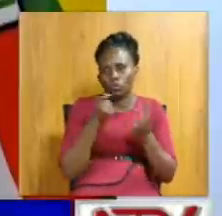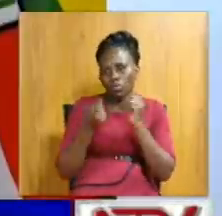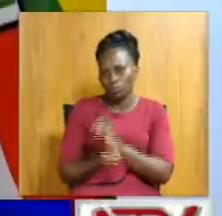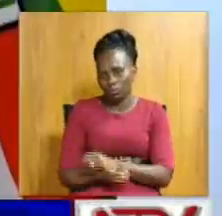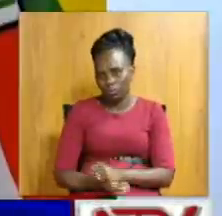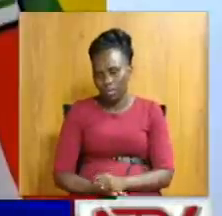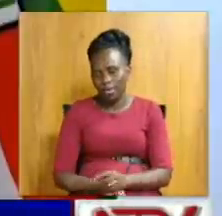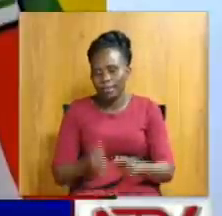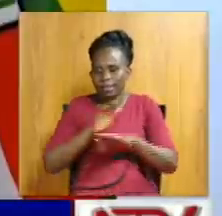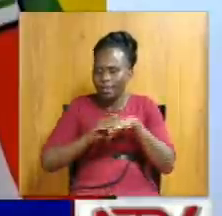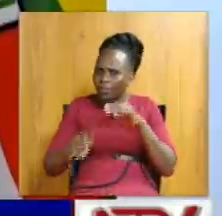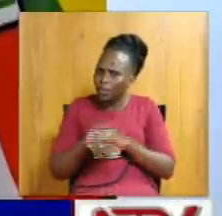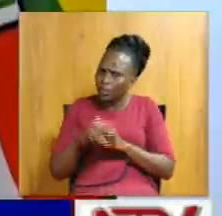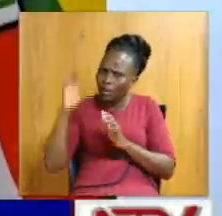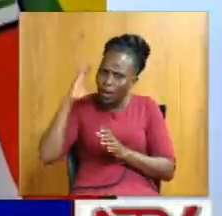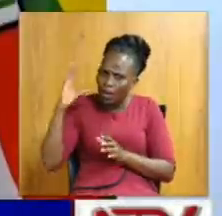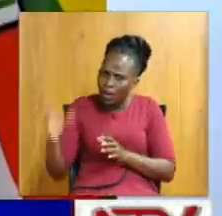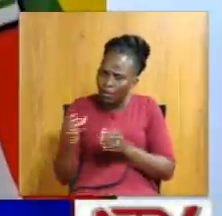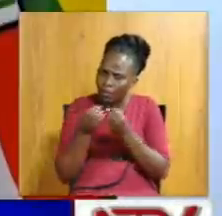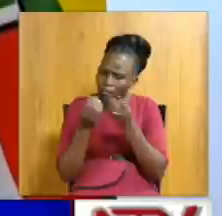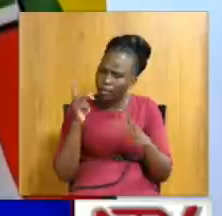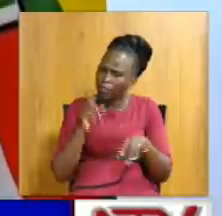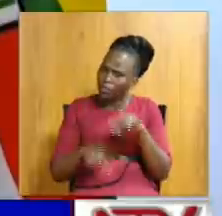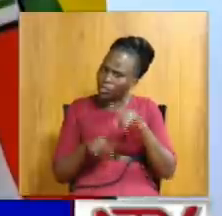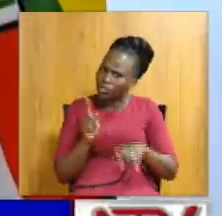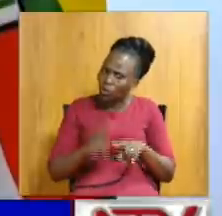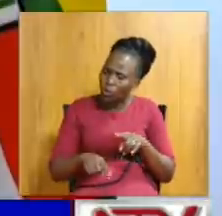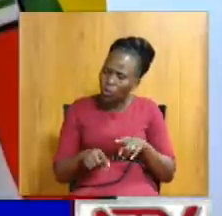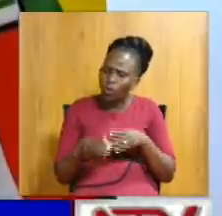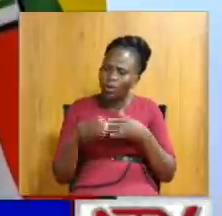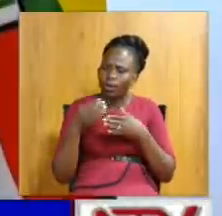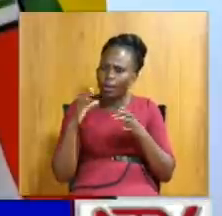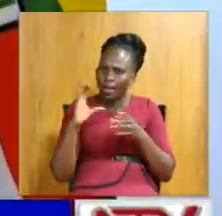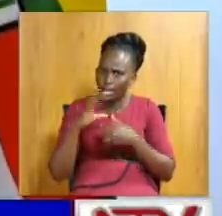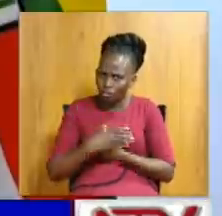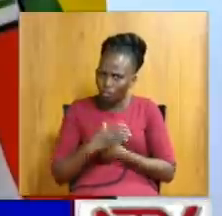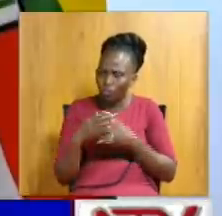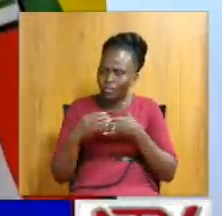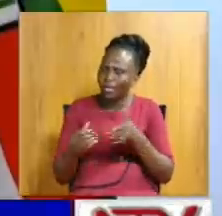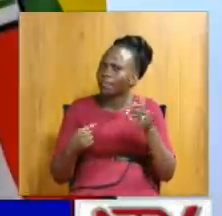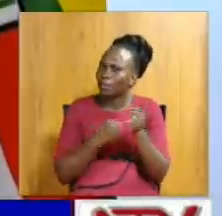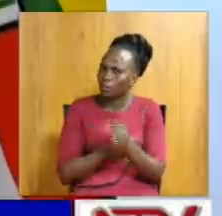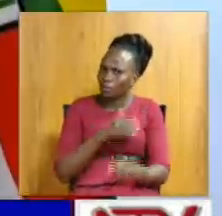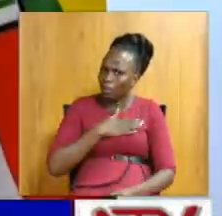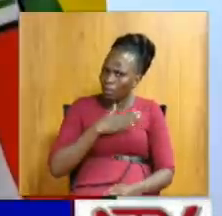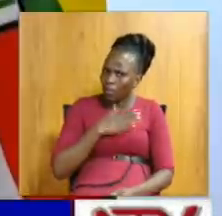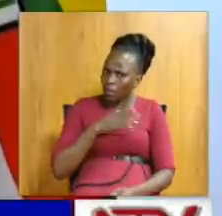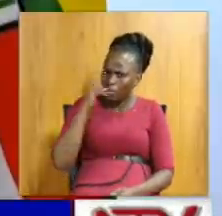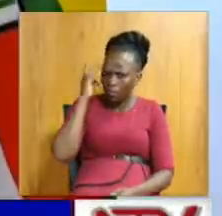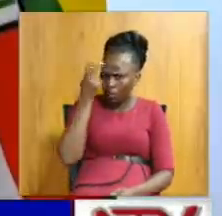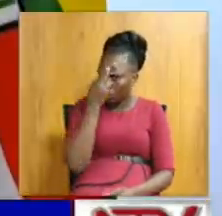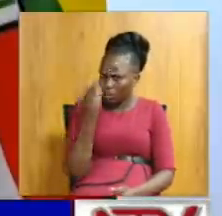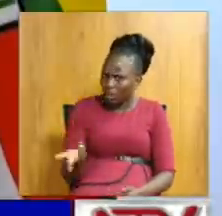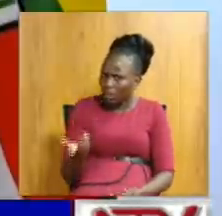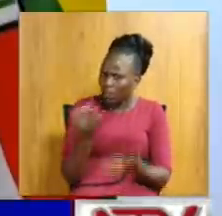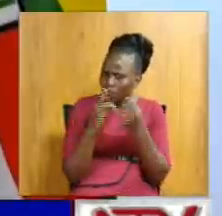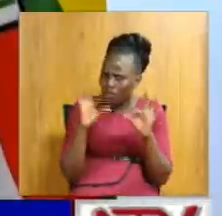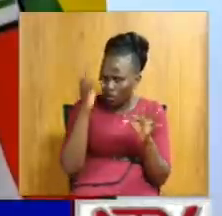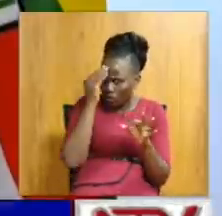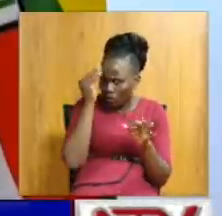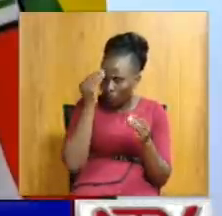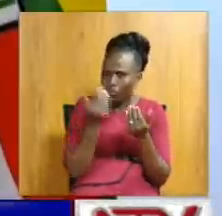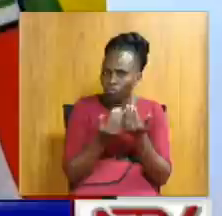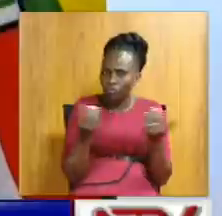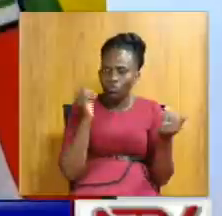many many political, spiritual, cultural leaders, etc., supporting my policy of free education for the children of the